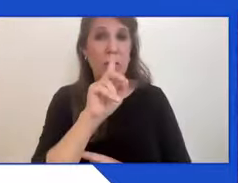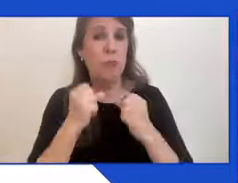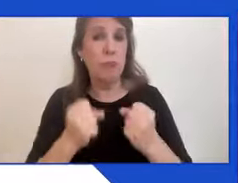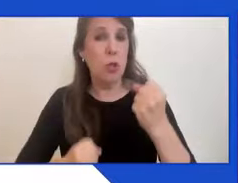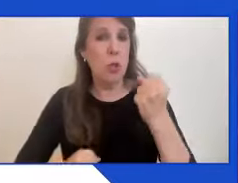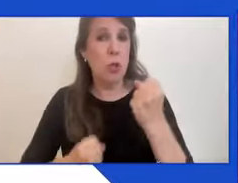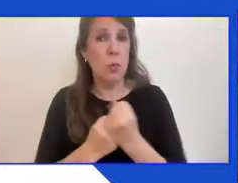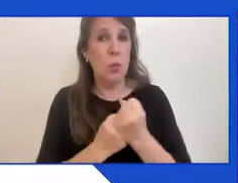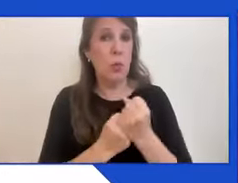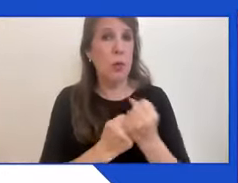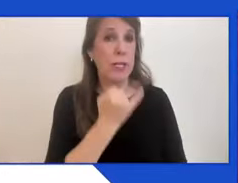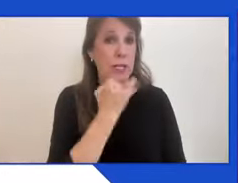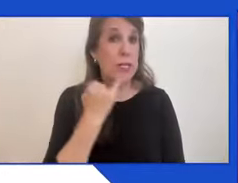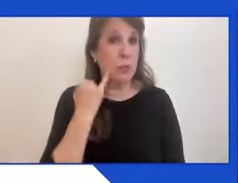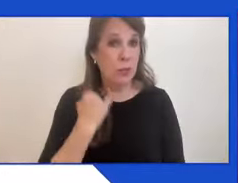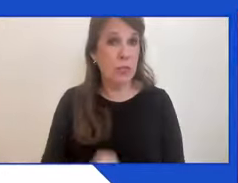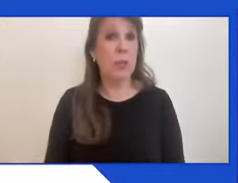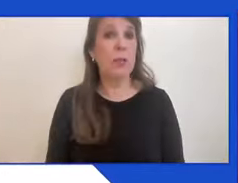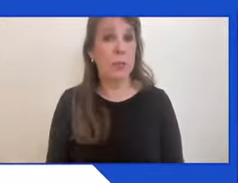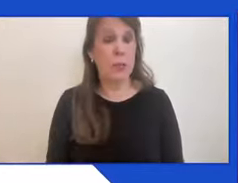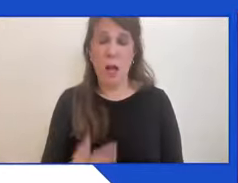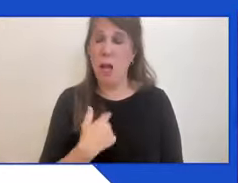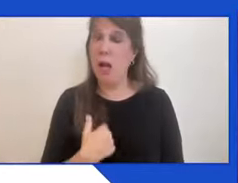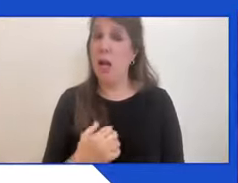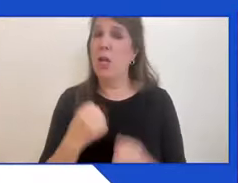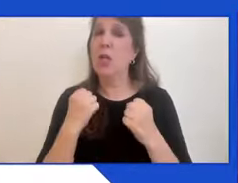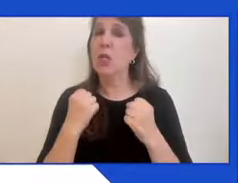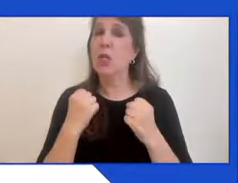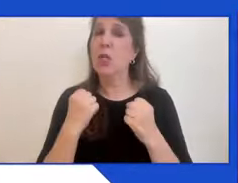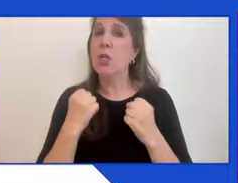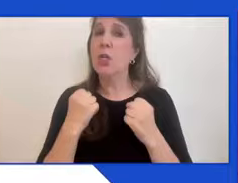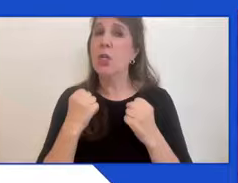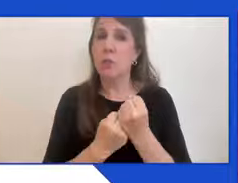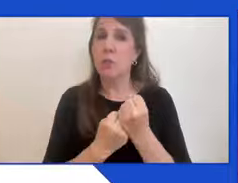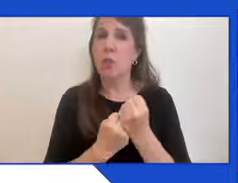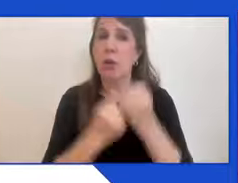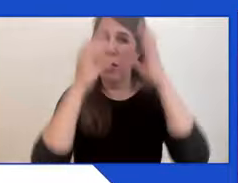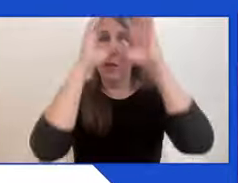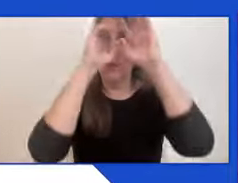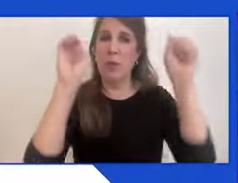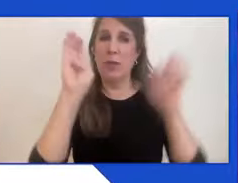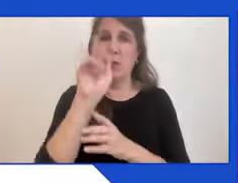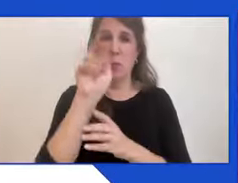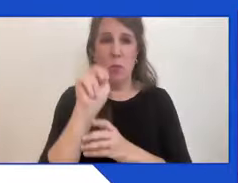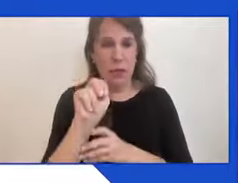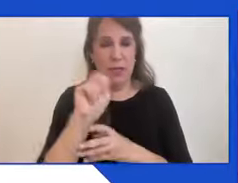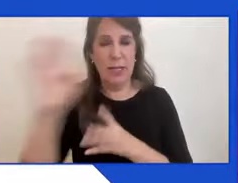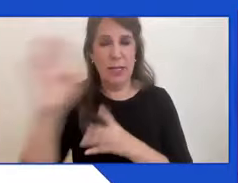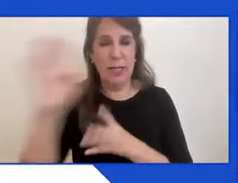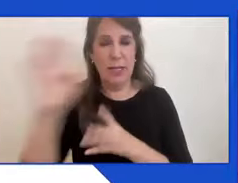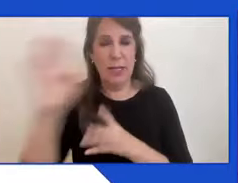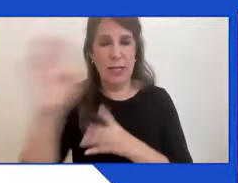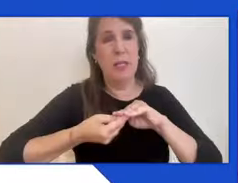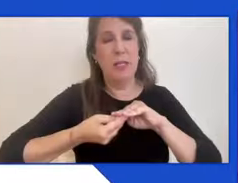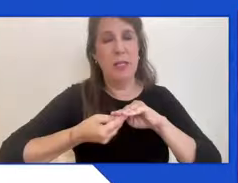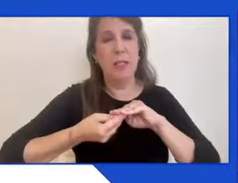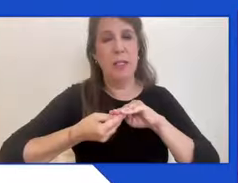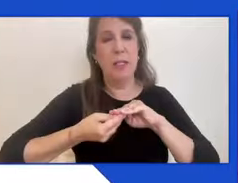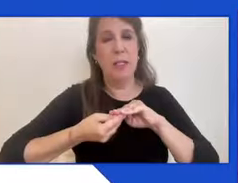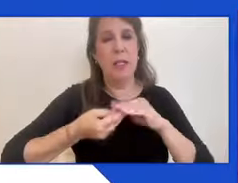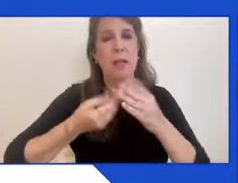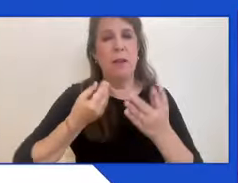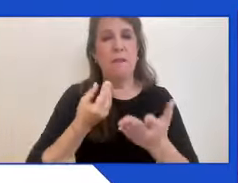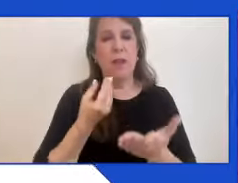Israel. And I strongly support President Biden's supplemental funding request for Israel, for